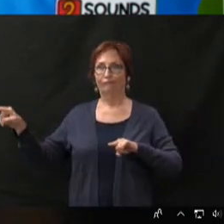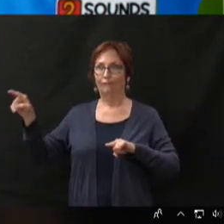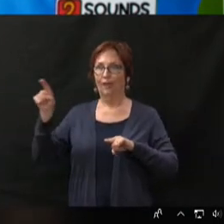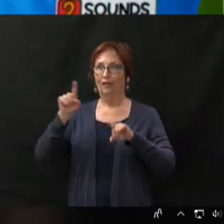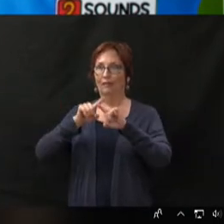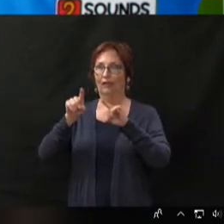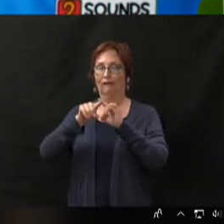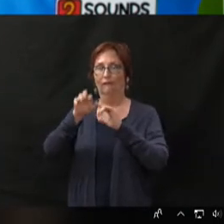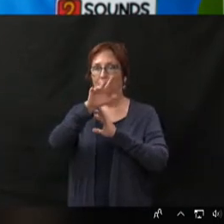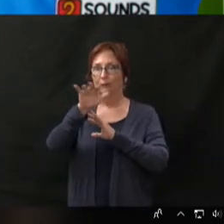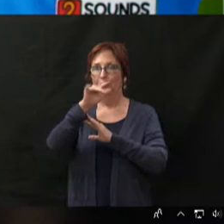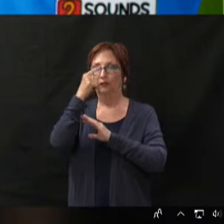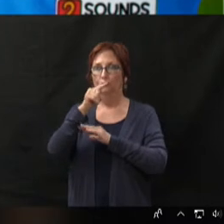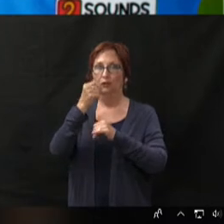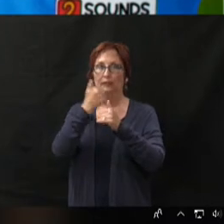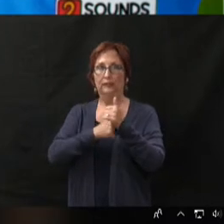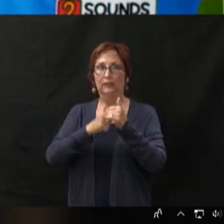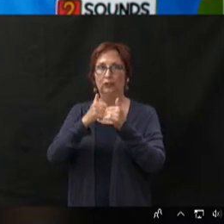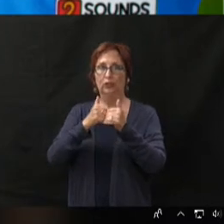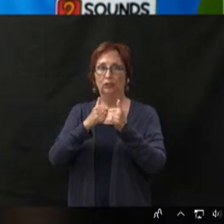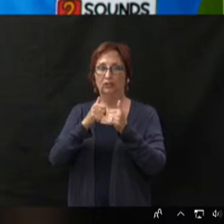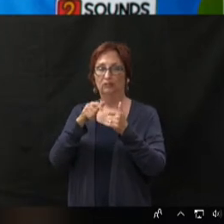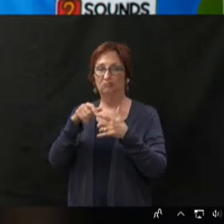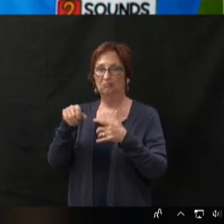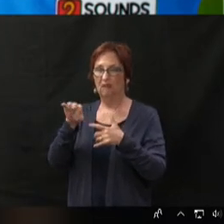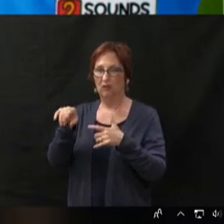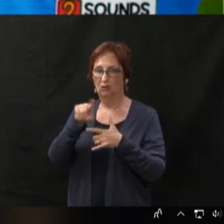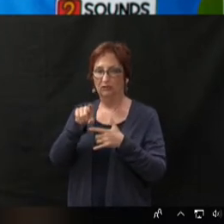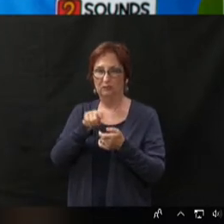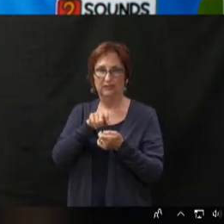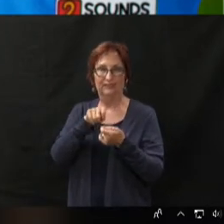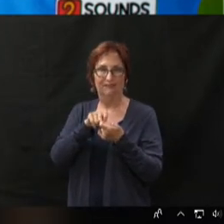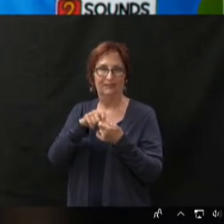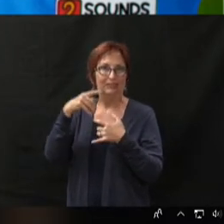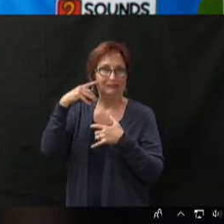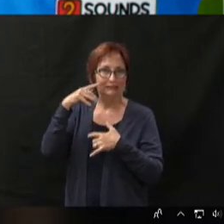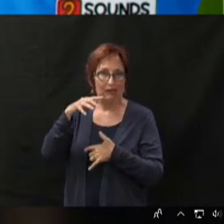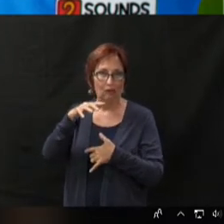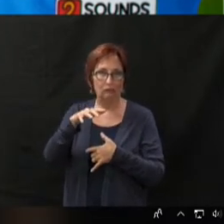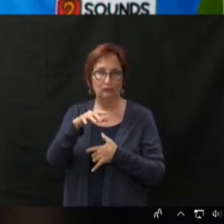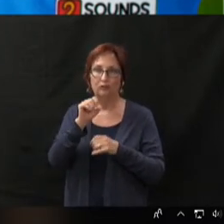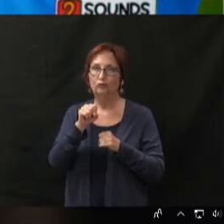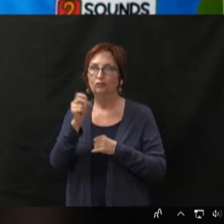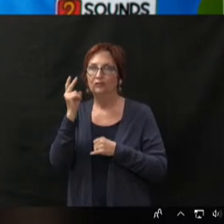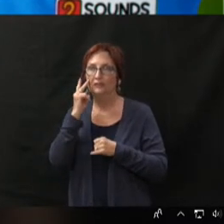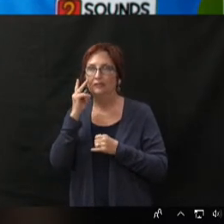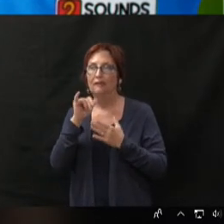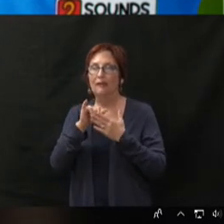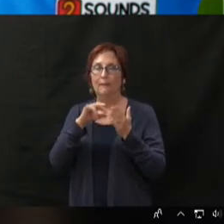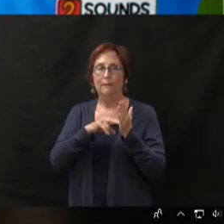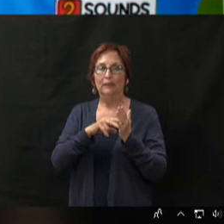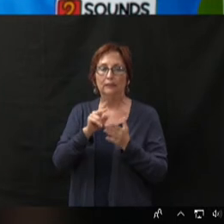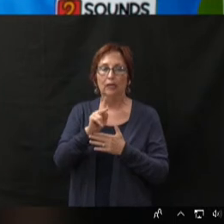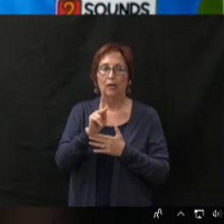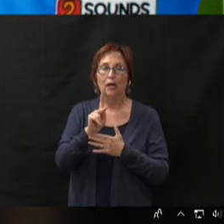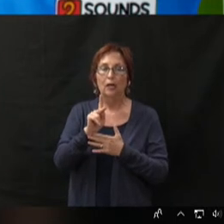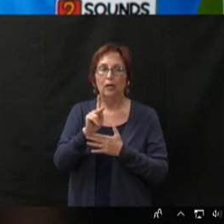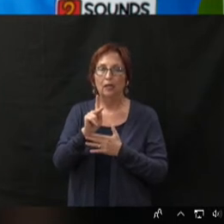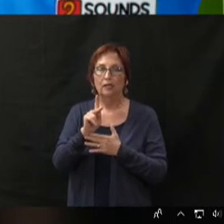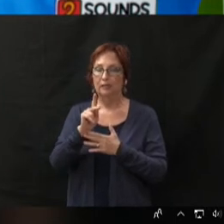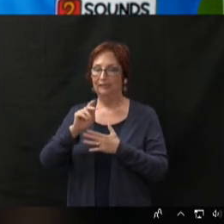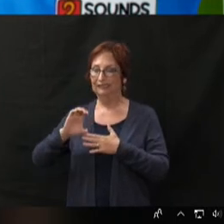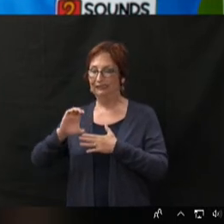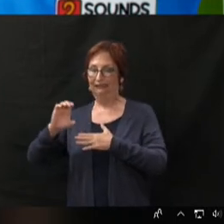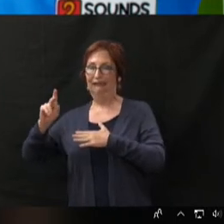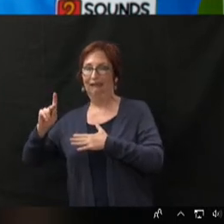for each of those particular sounds, as you can see with the, that means k and the c and the k and the